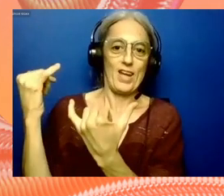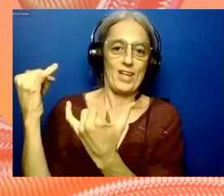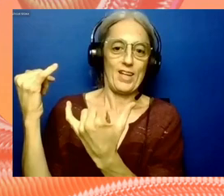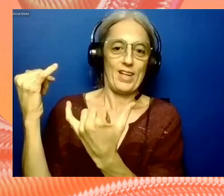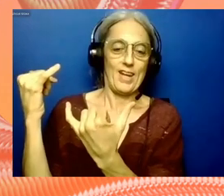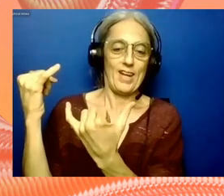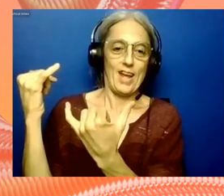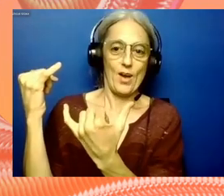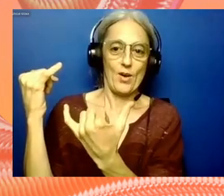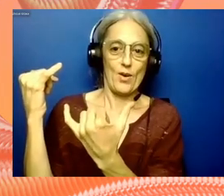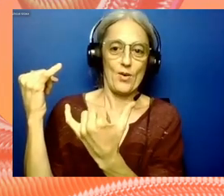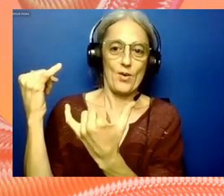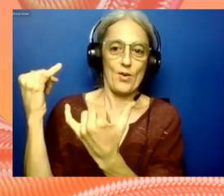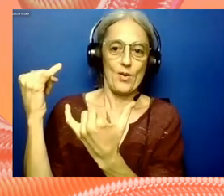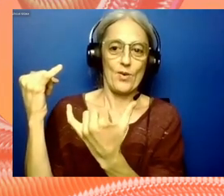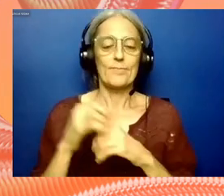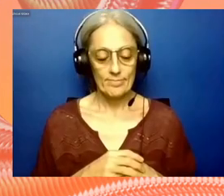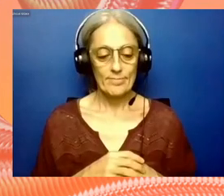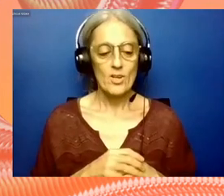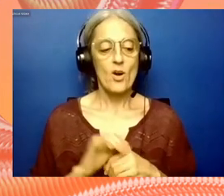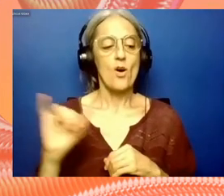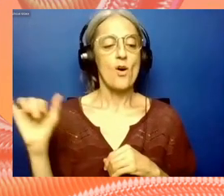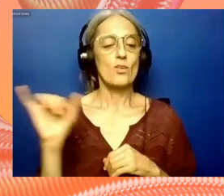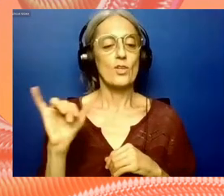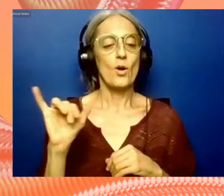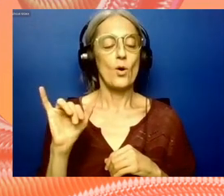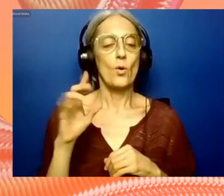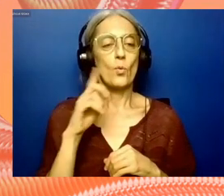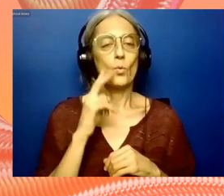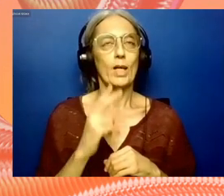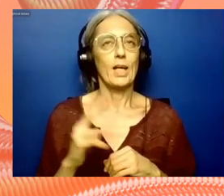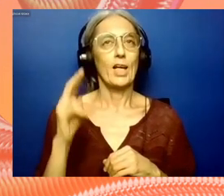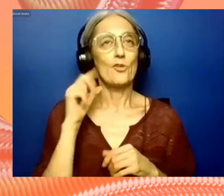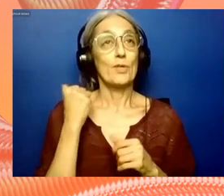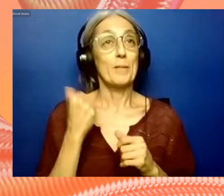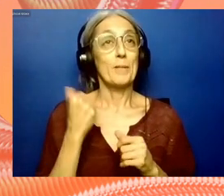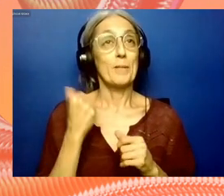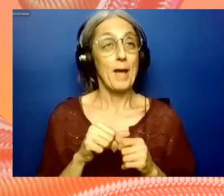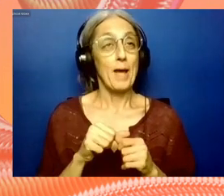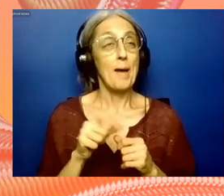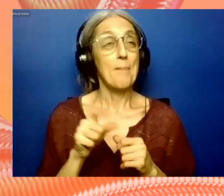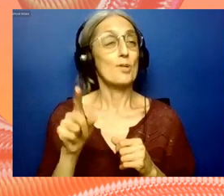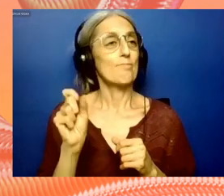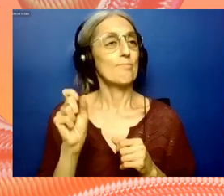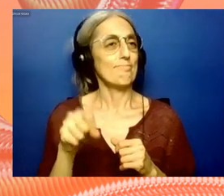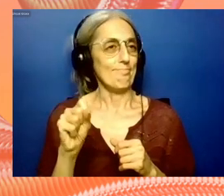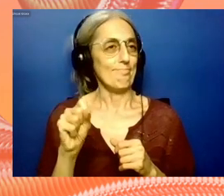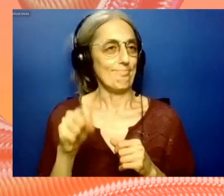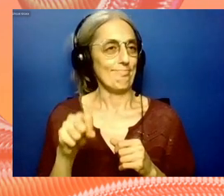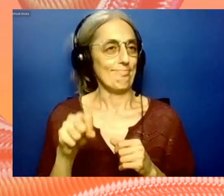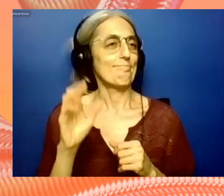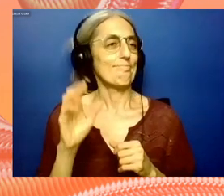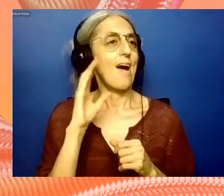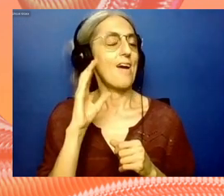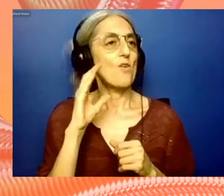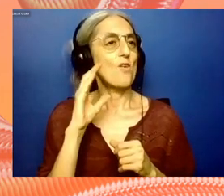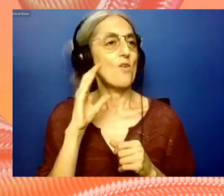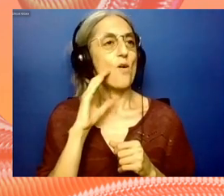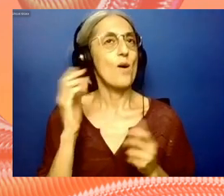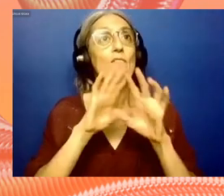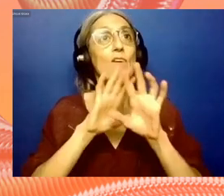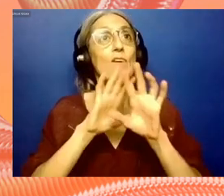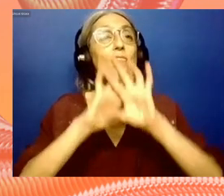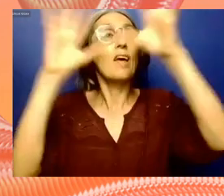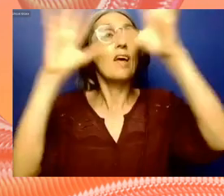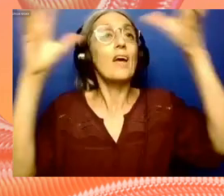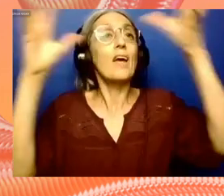remembering that there is a divine order to all things. And the more